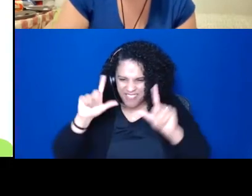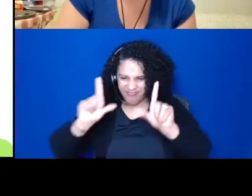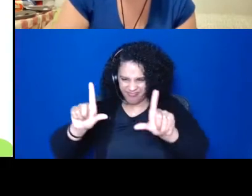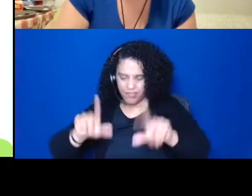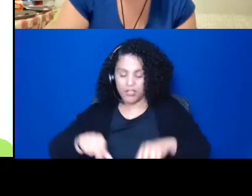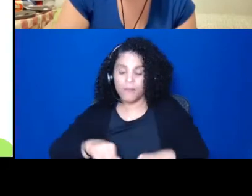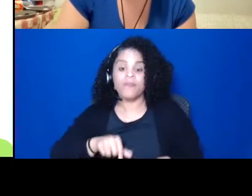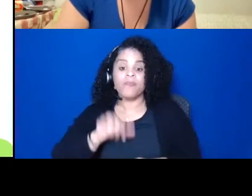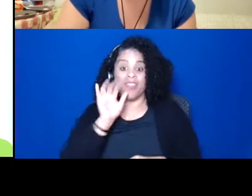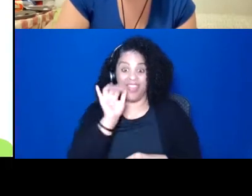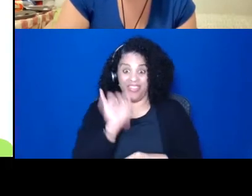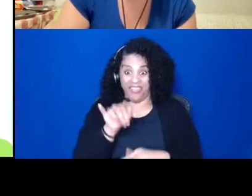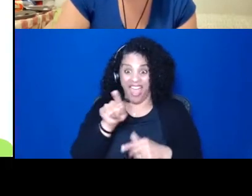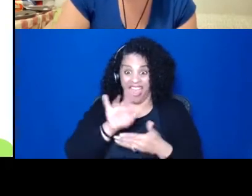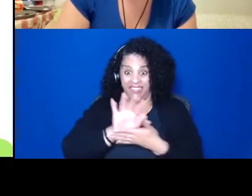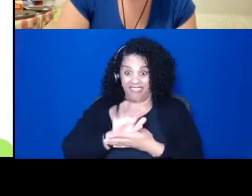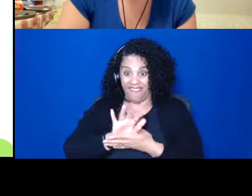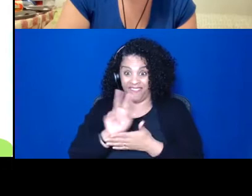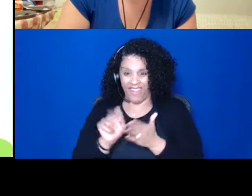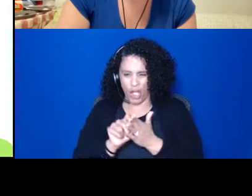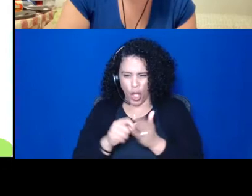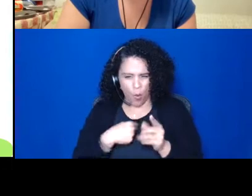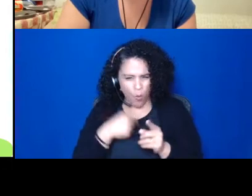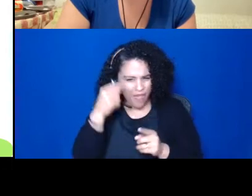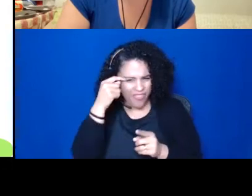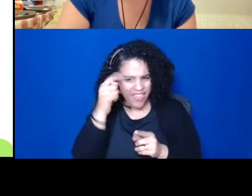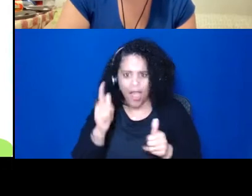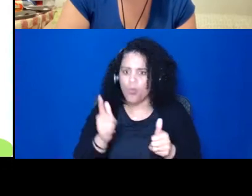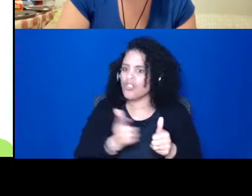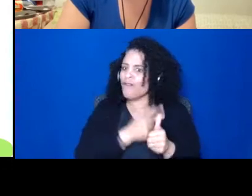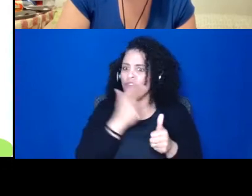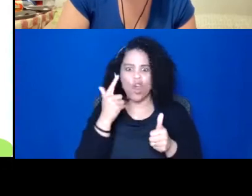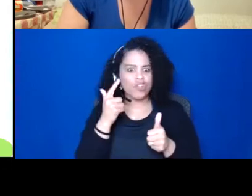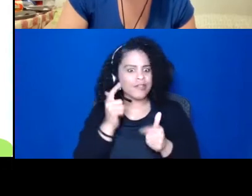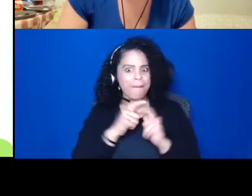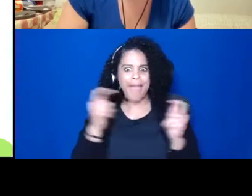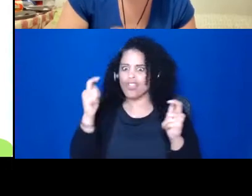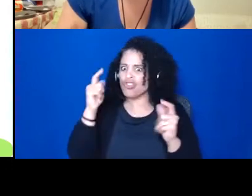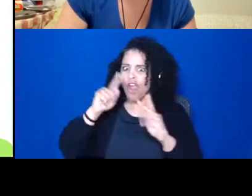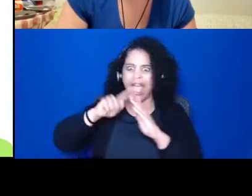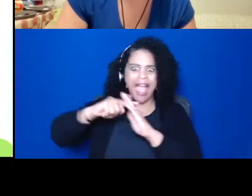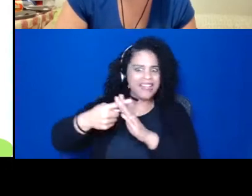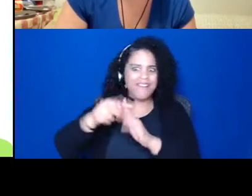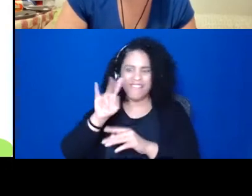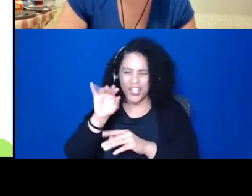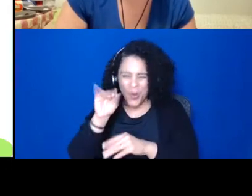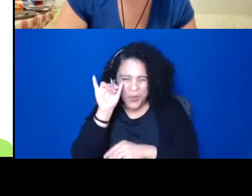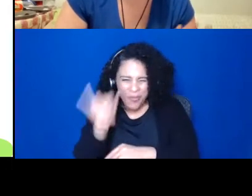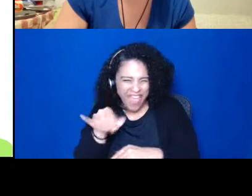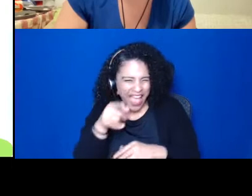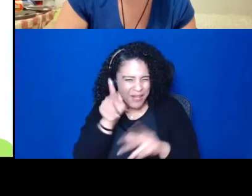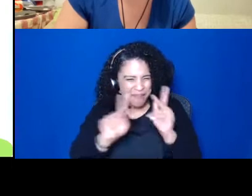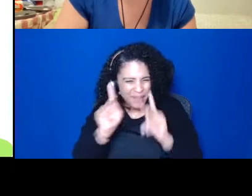video was, I believe, the first major activation video in that whole genre